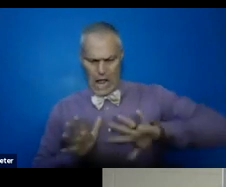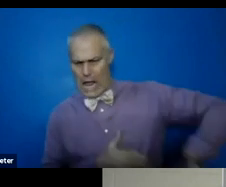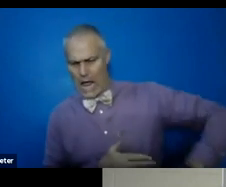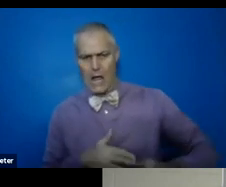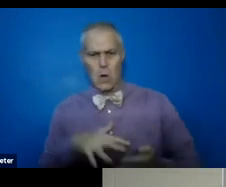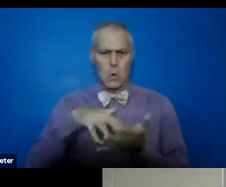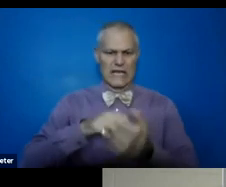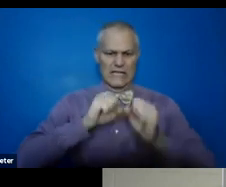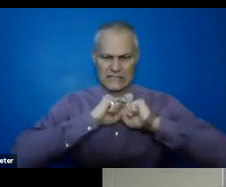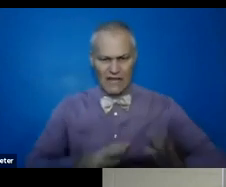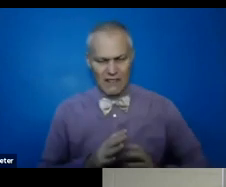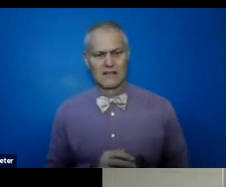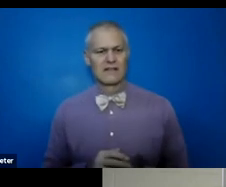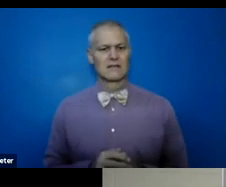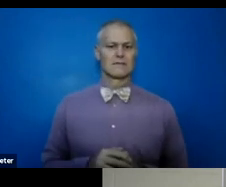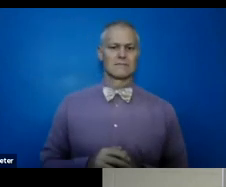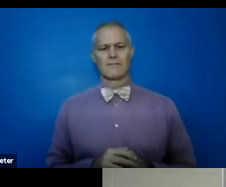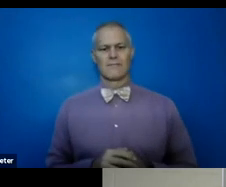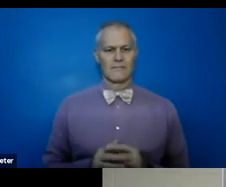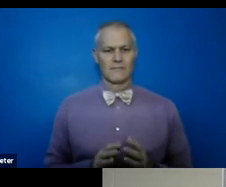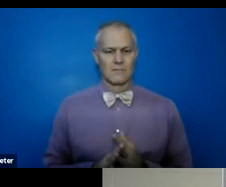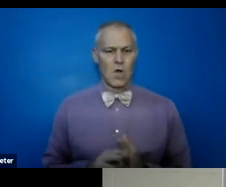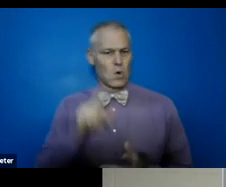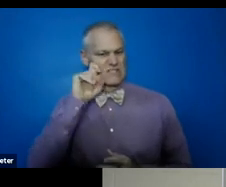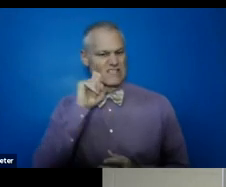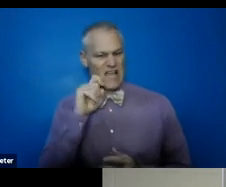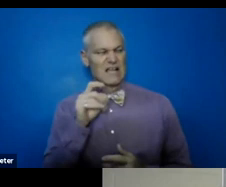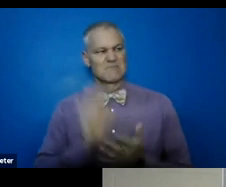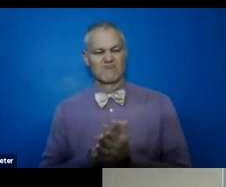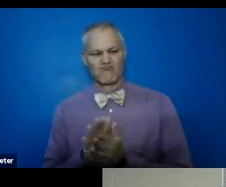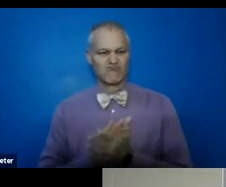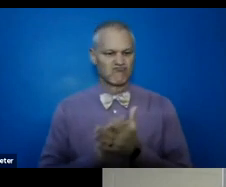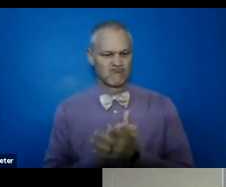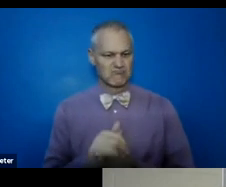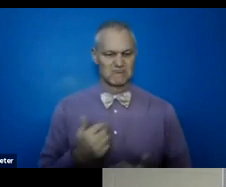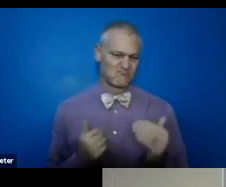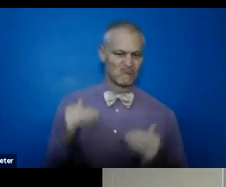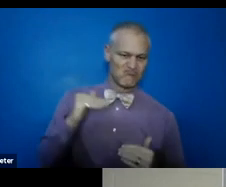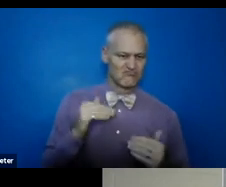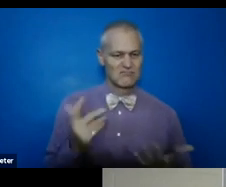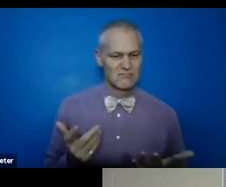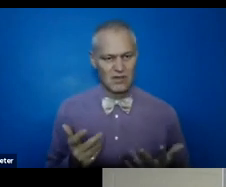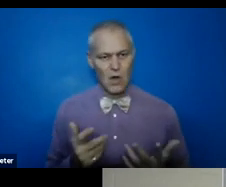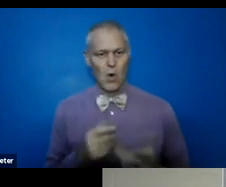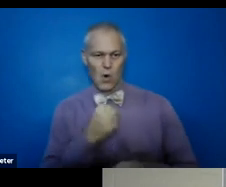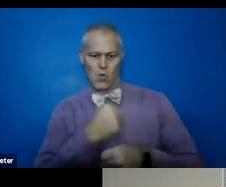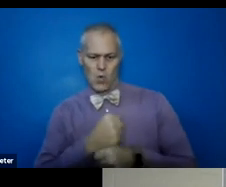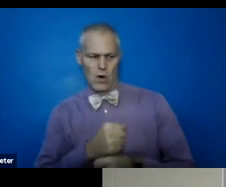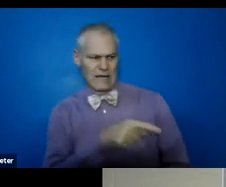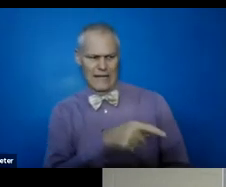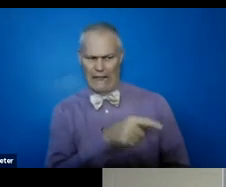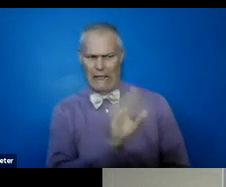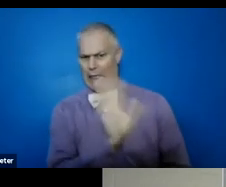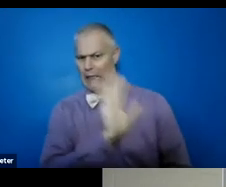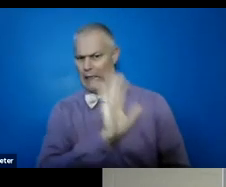weakness, around a certain approach to sexual relationships, around doing certain kinds of work, but not doing other certain